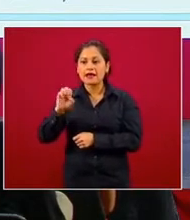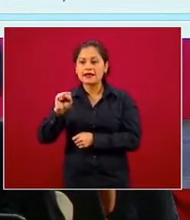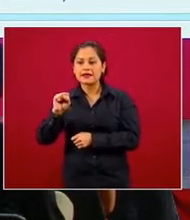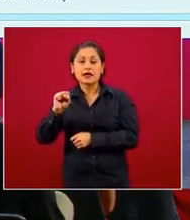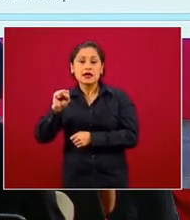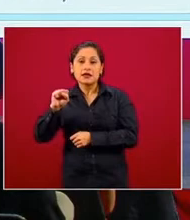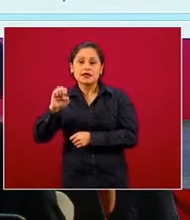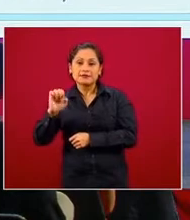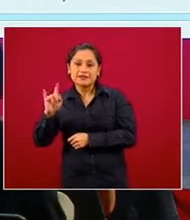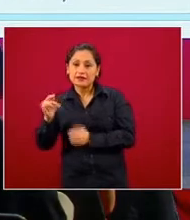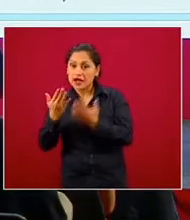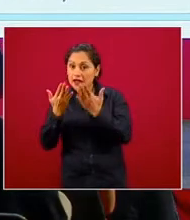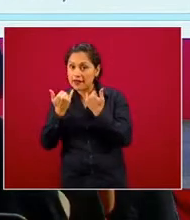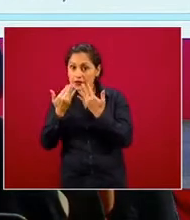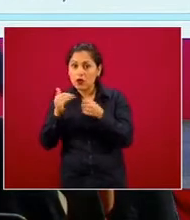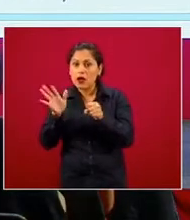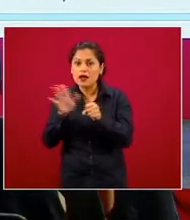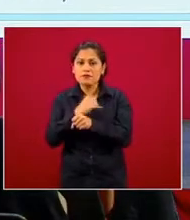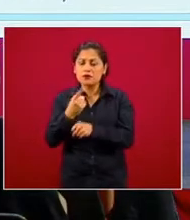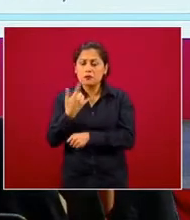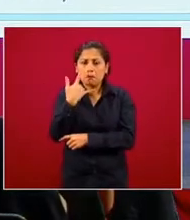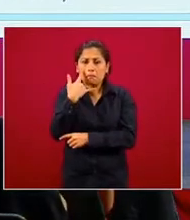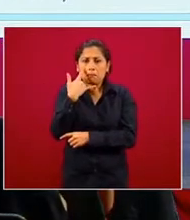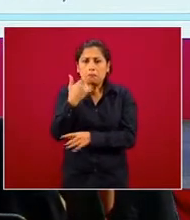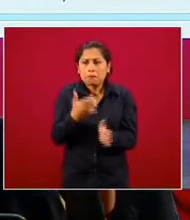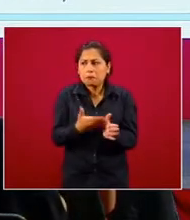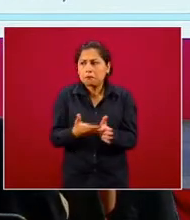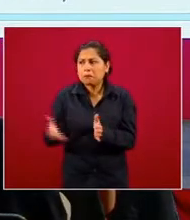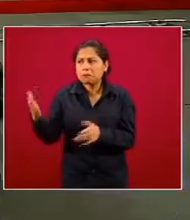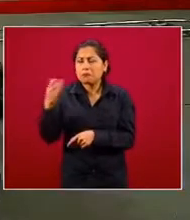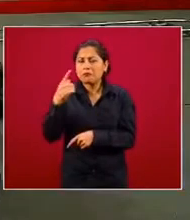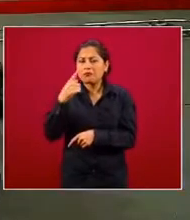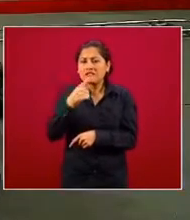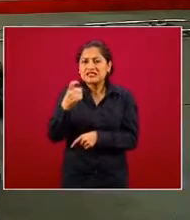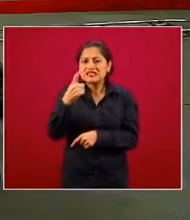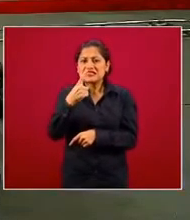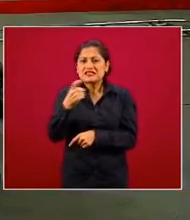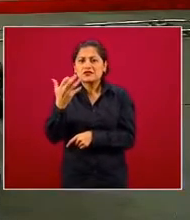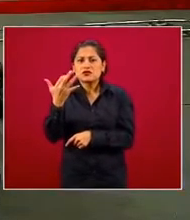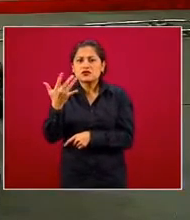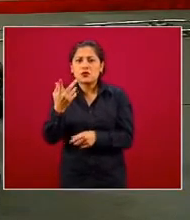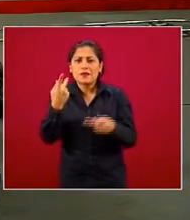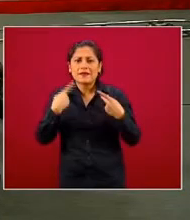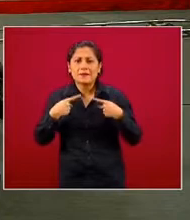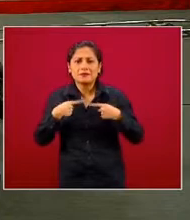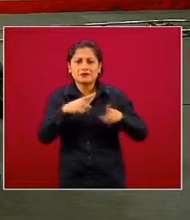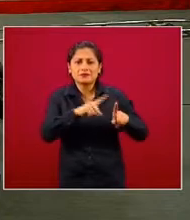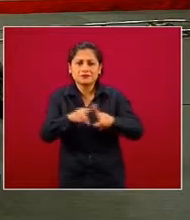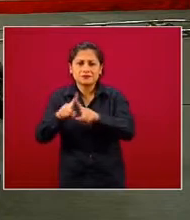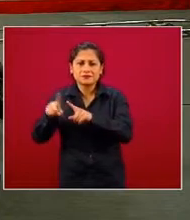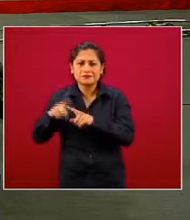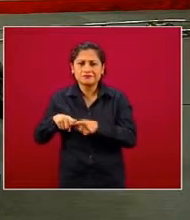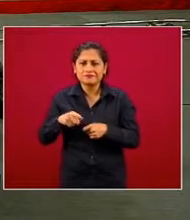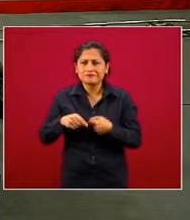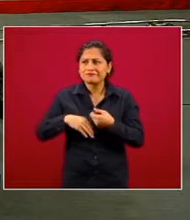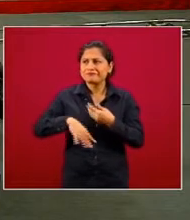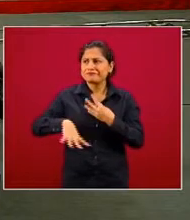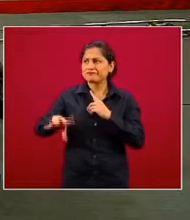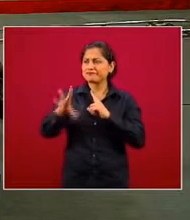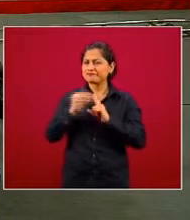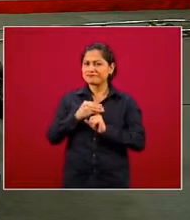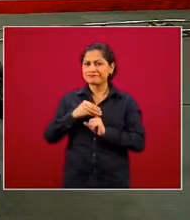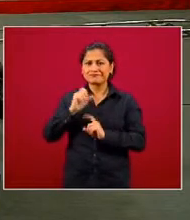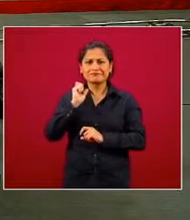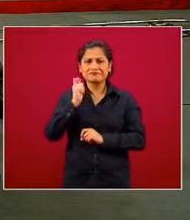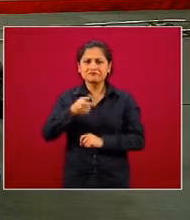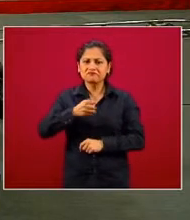has been attributed to these deaths. Now, pneumonia causes death because of different infectious diseases